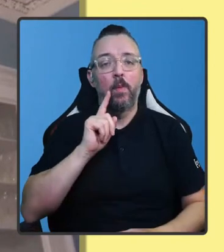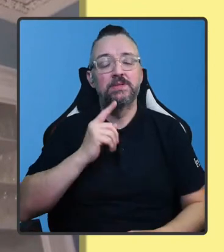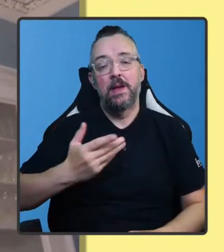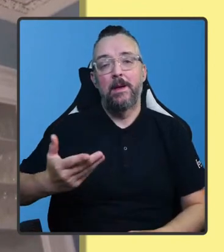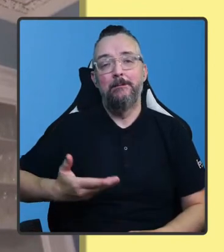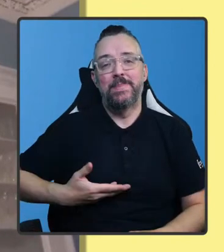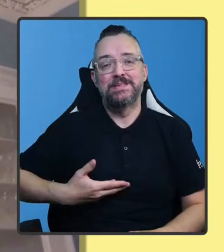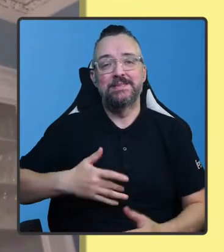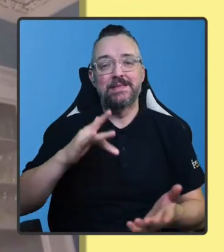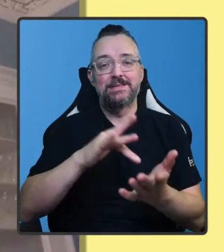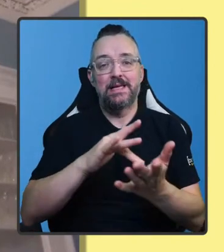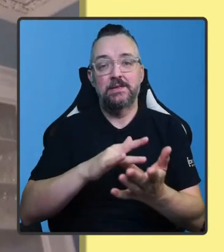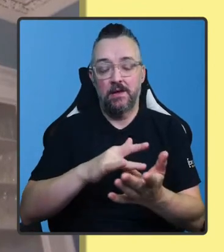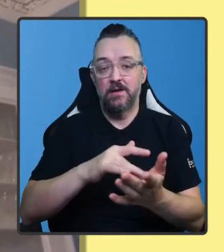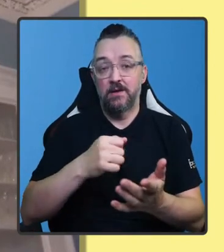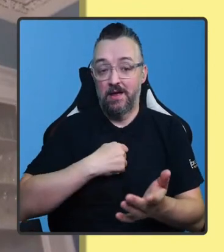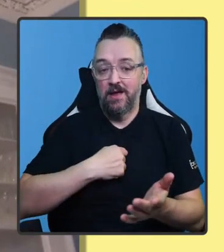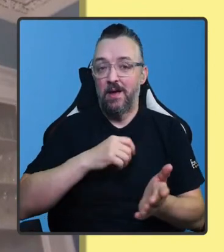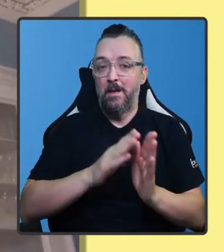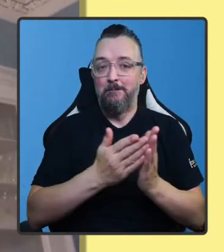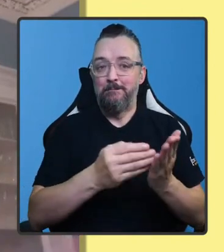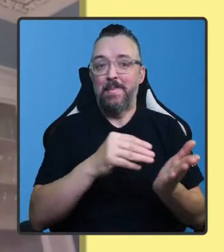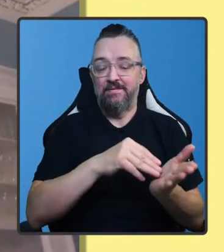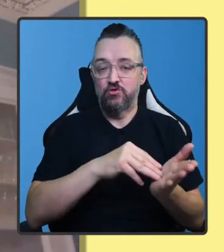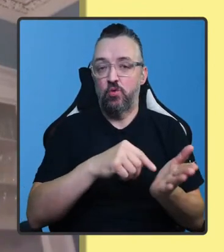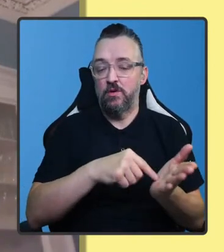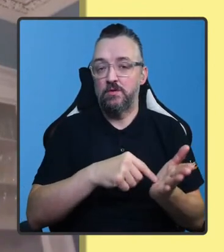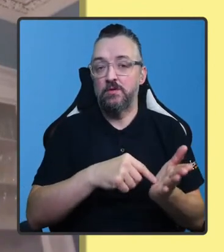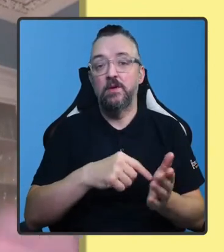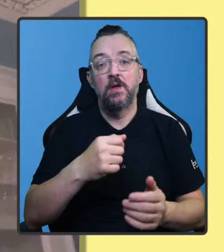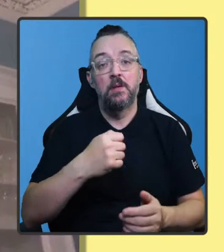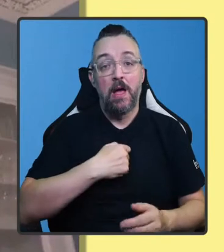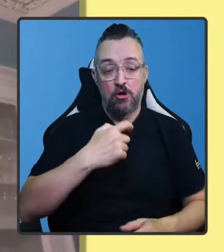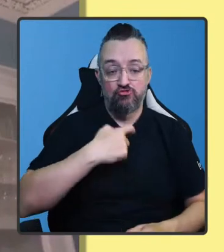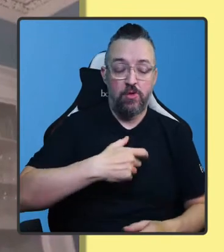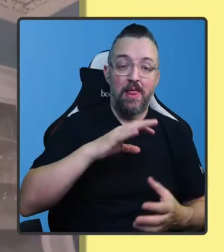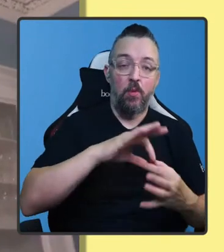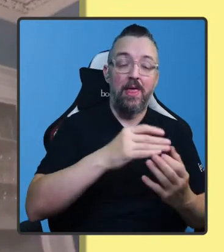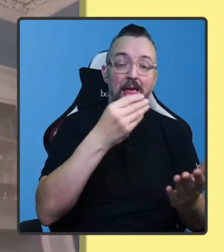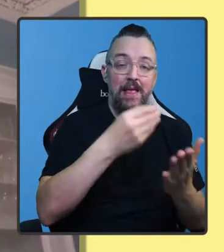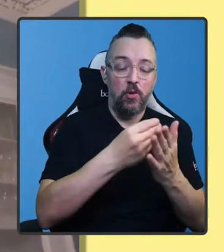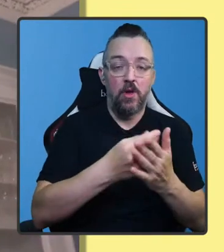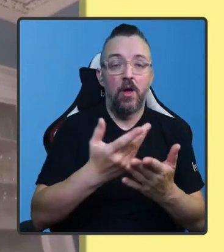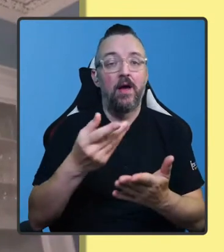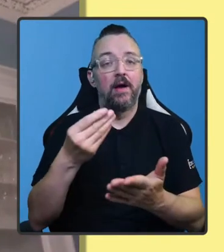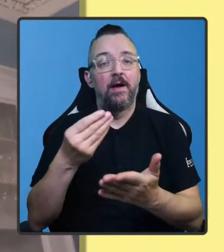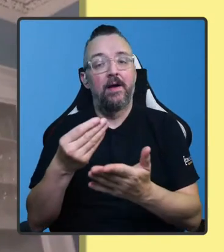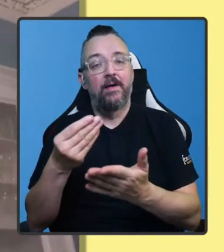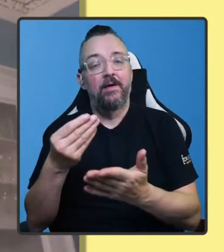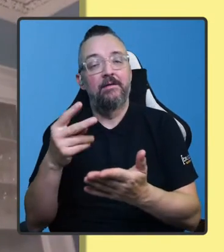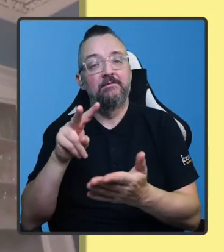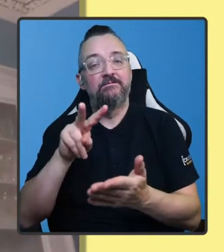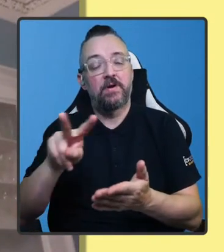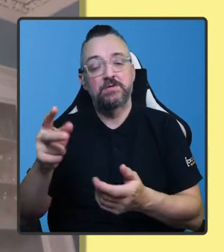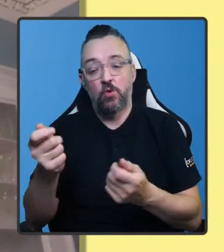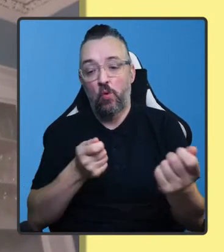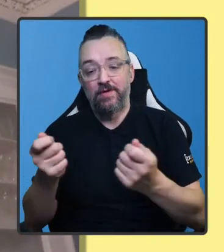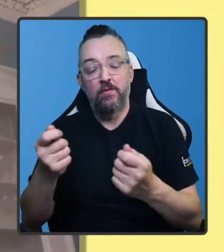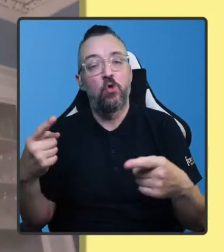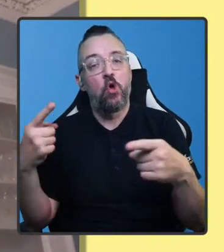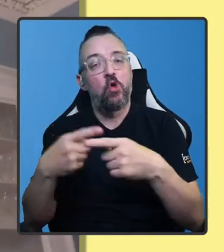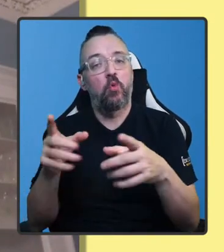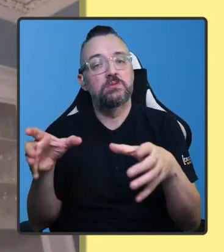manifesto. In my role on the economy and finance committees and as a vice convener of the cross-party group for women in